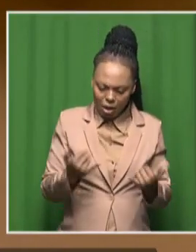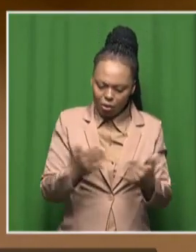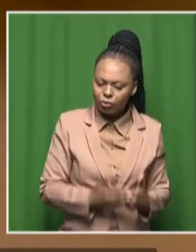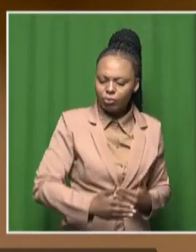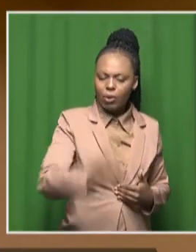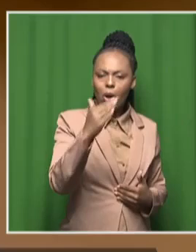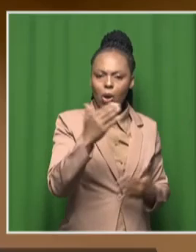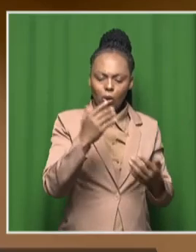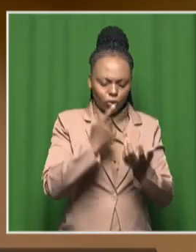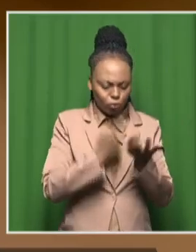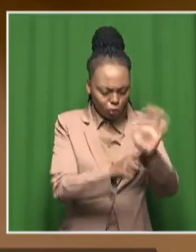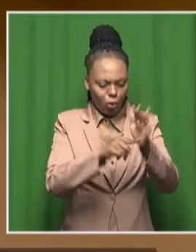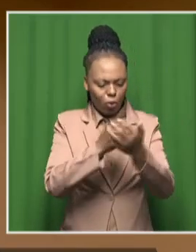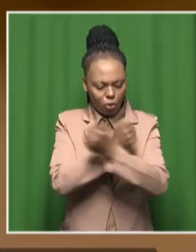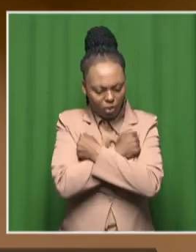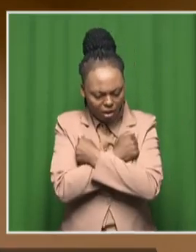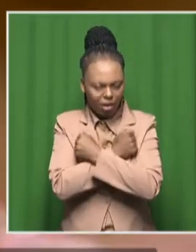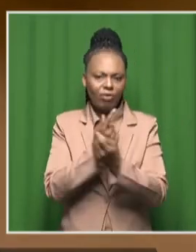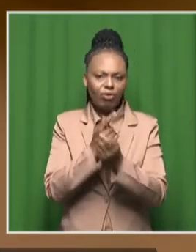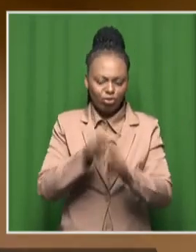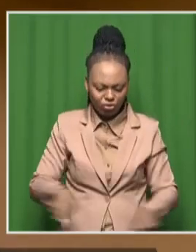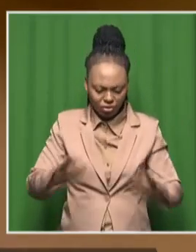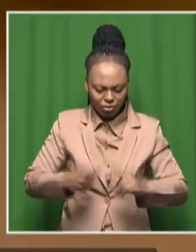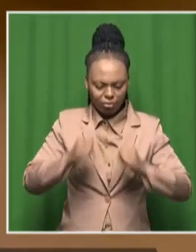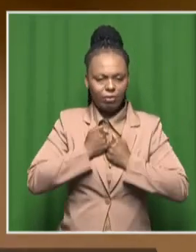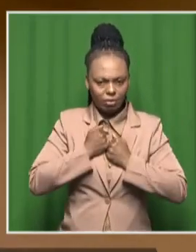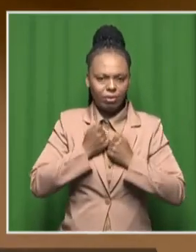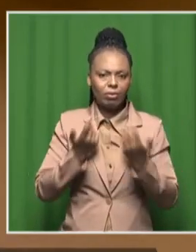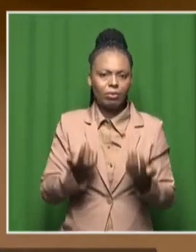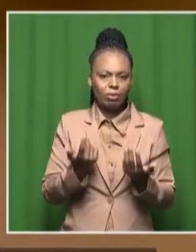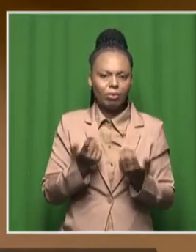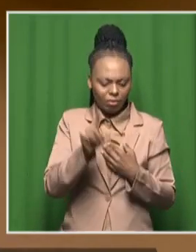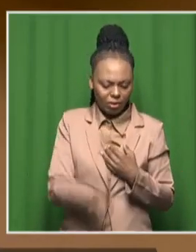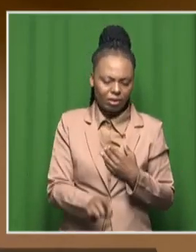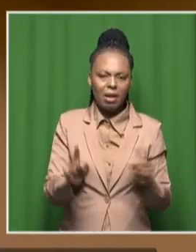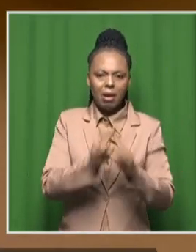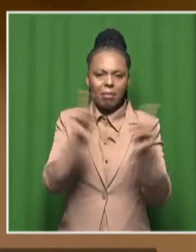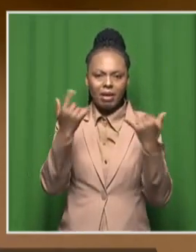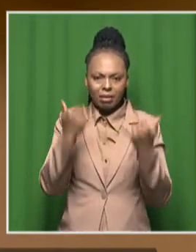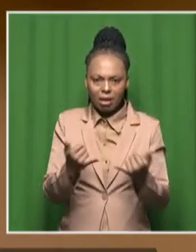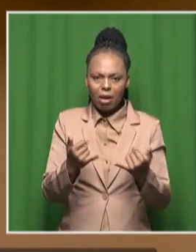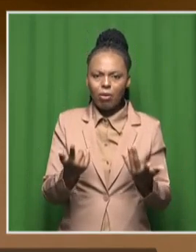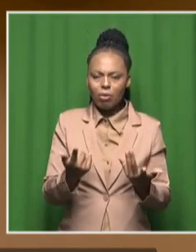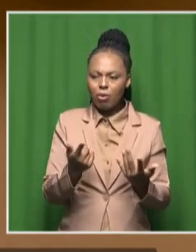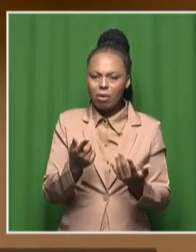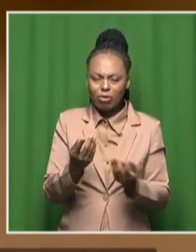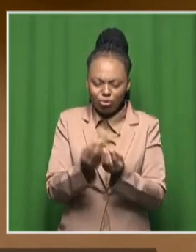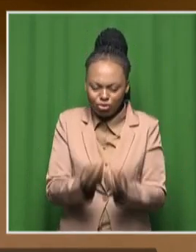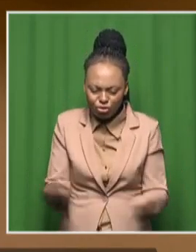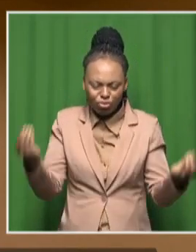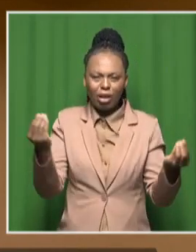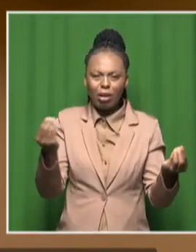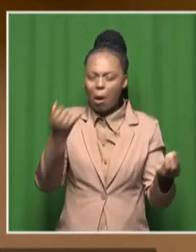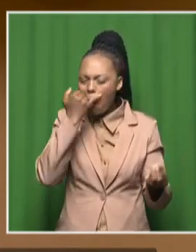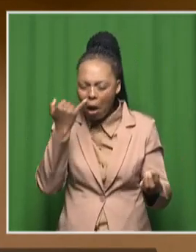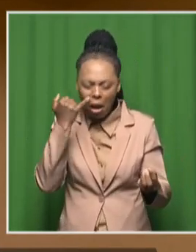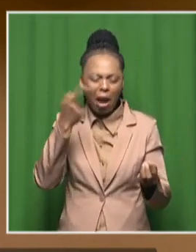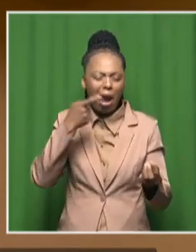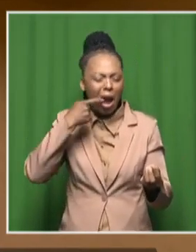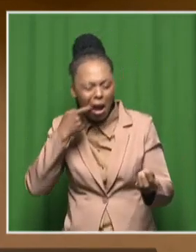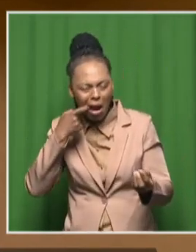nurturance to our children so they are not pulled into the direction of drugs and alcohol and